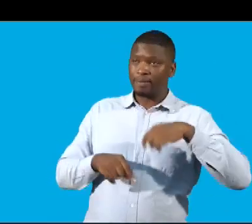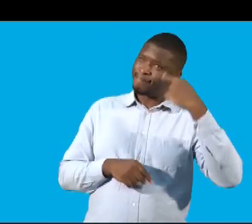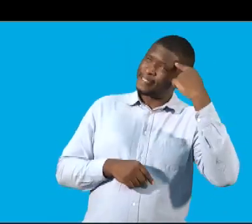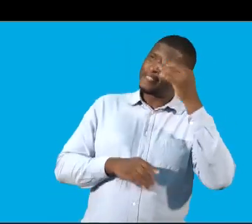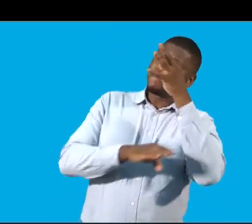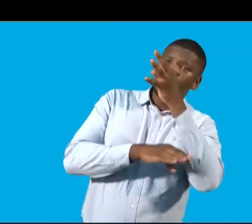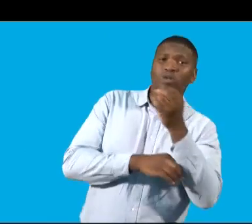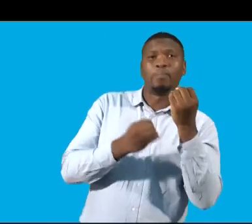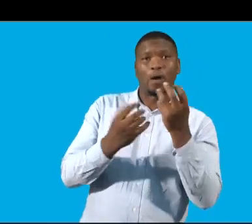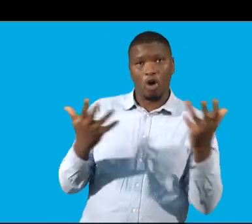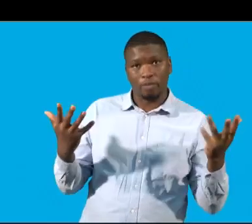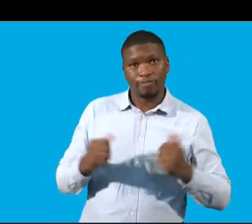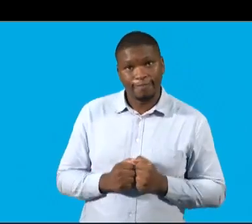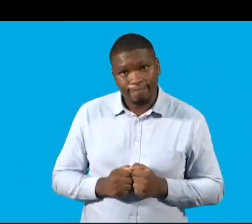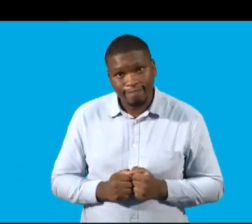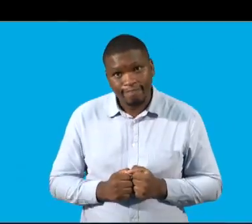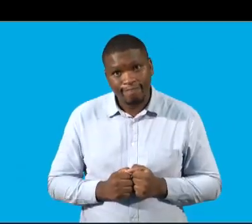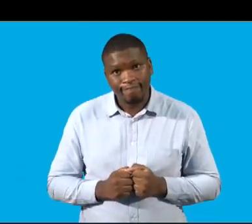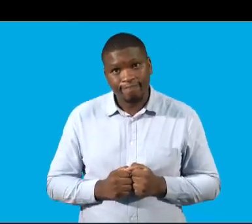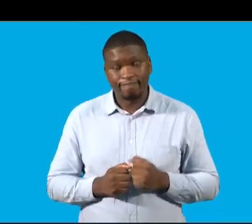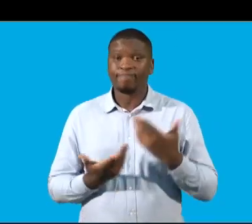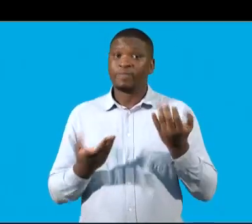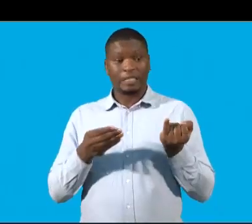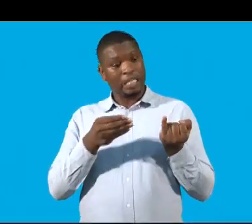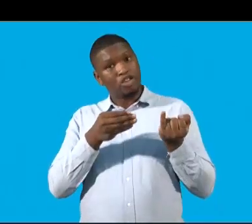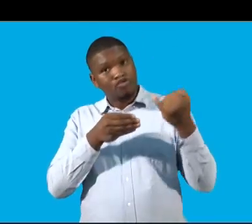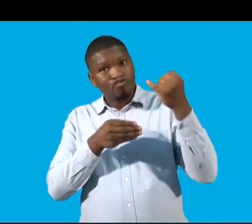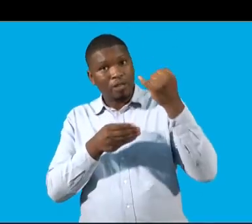determine the new cost. So we are not told